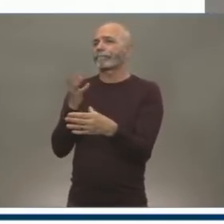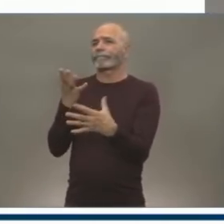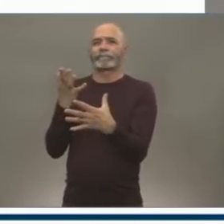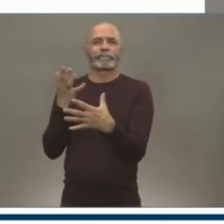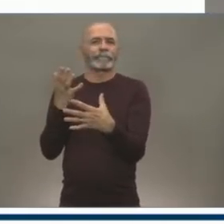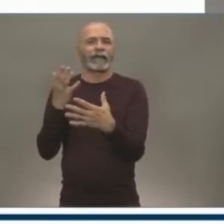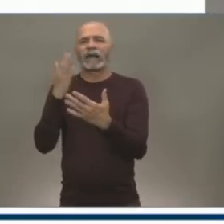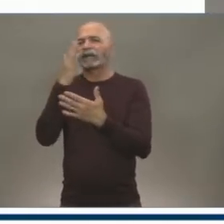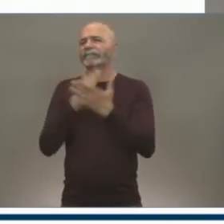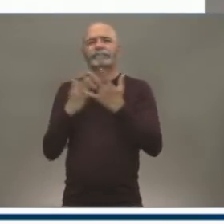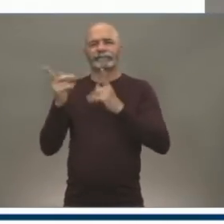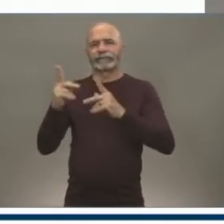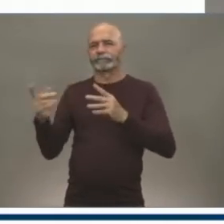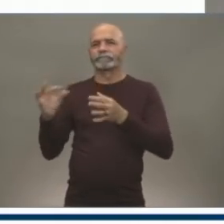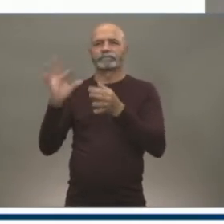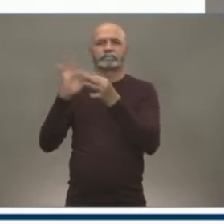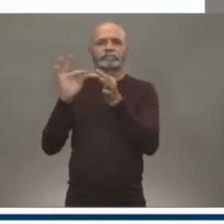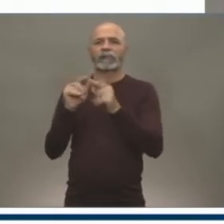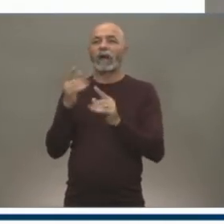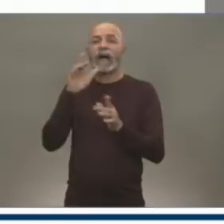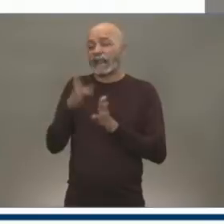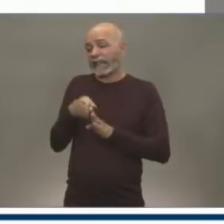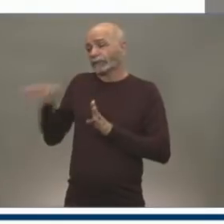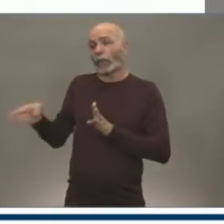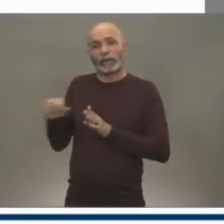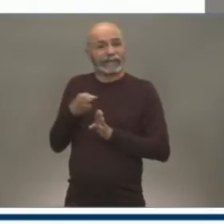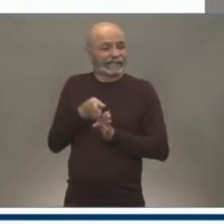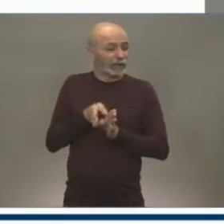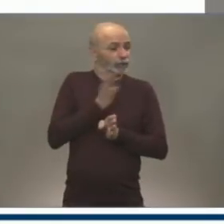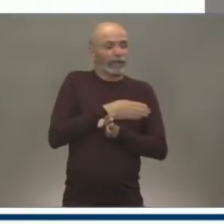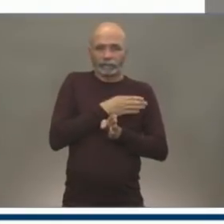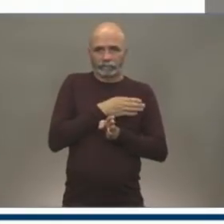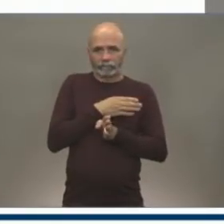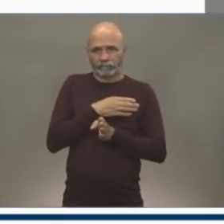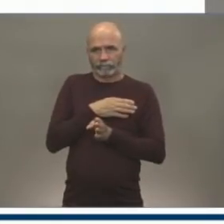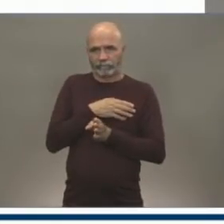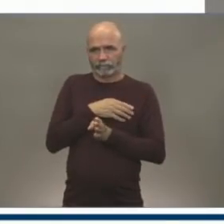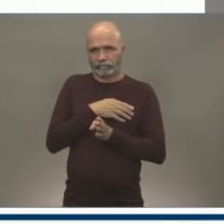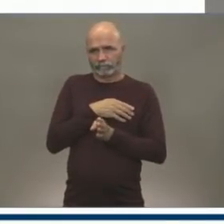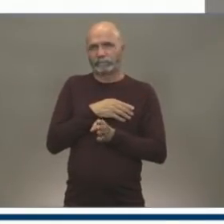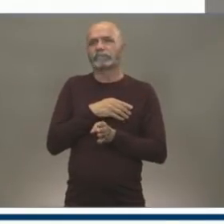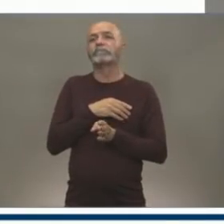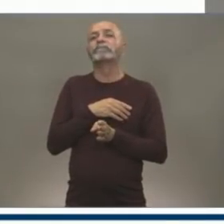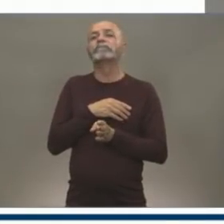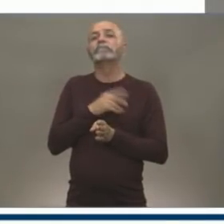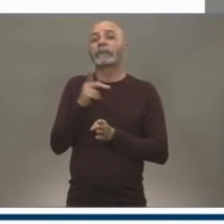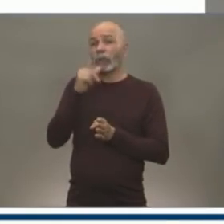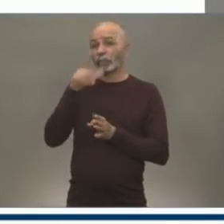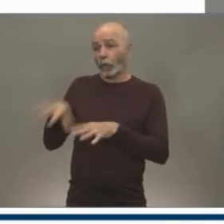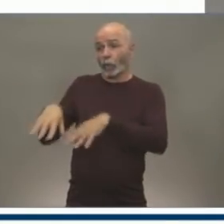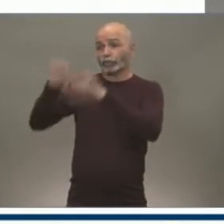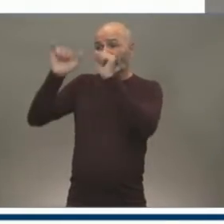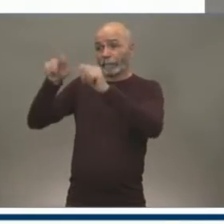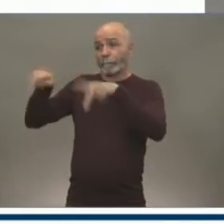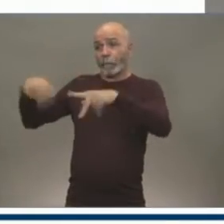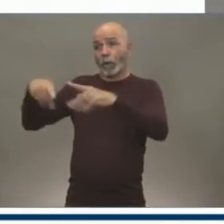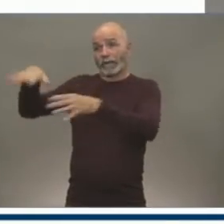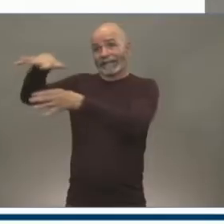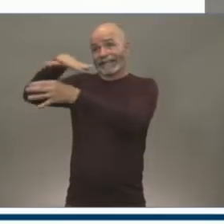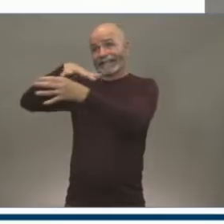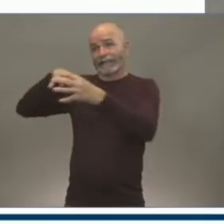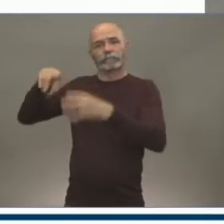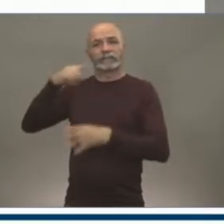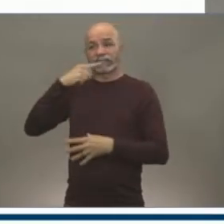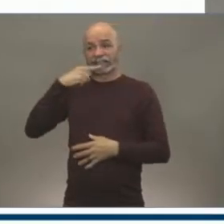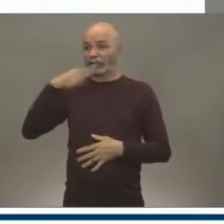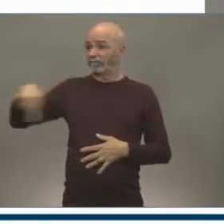some neighbors, and some of the people who hosted the party, and the claim is that everybody at the party was